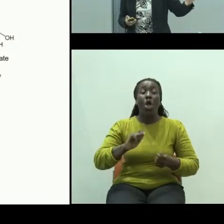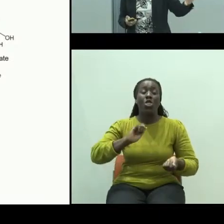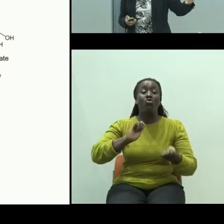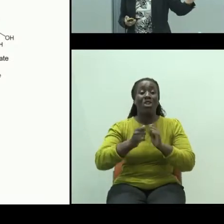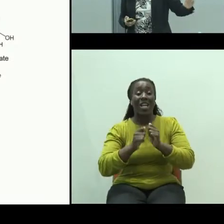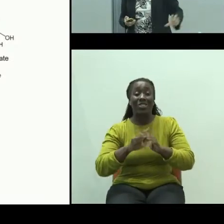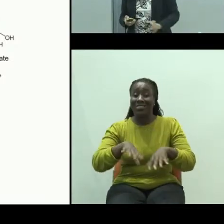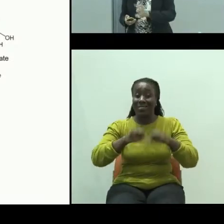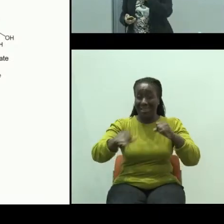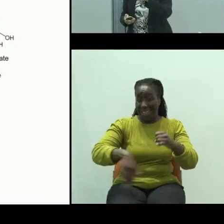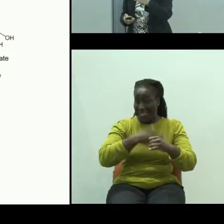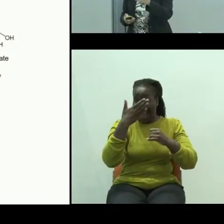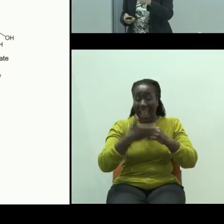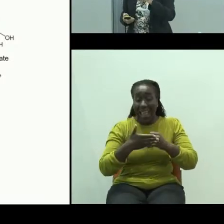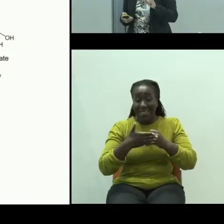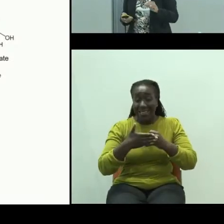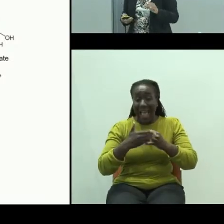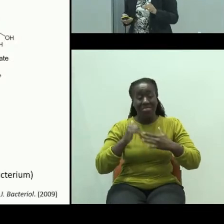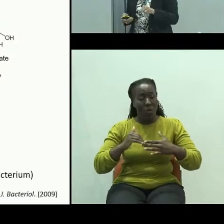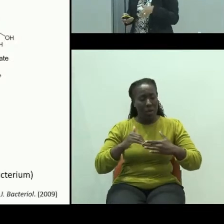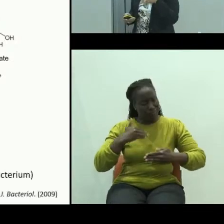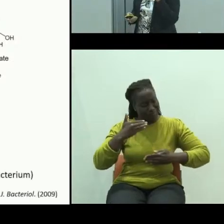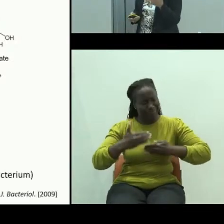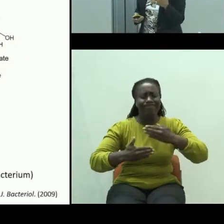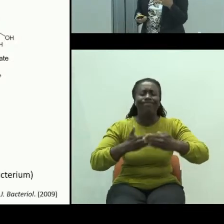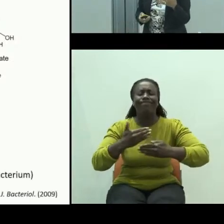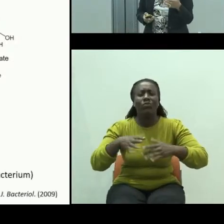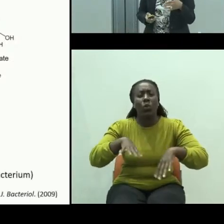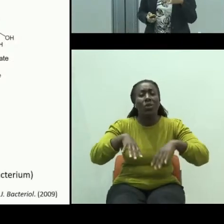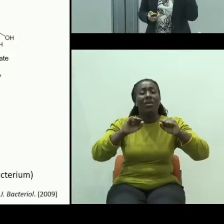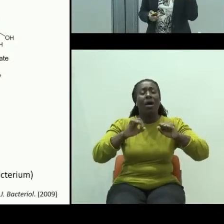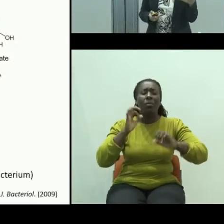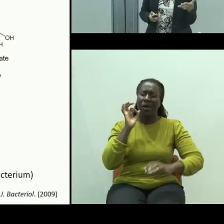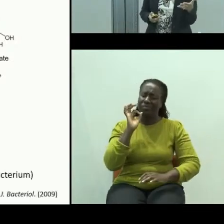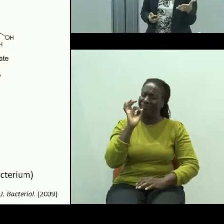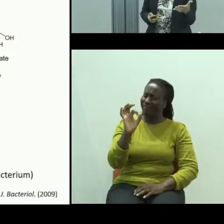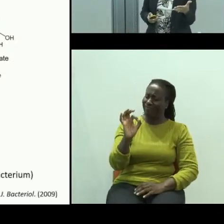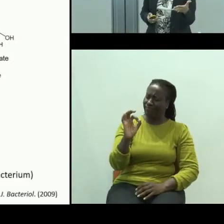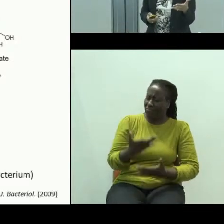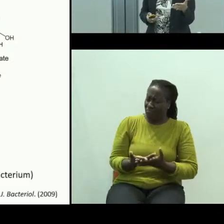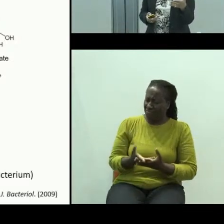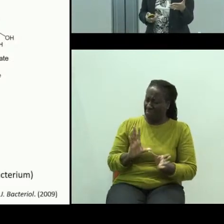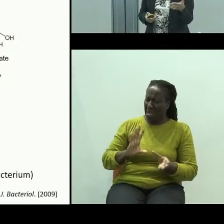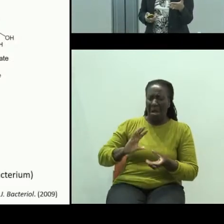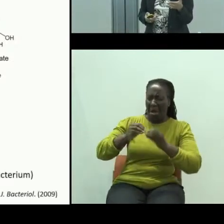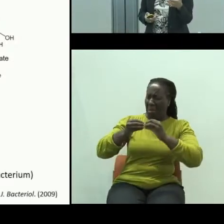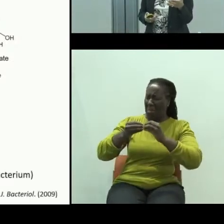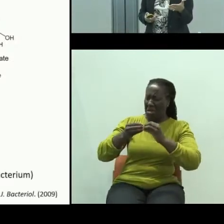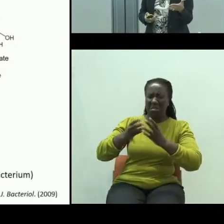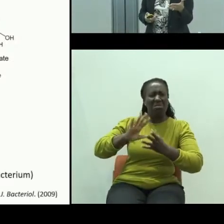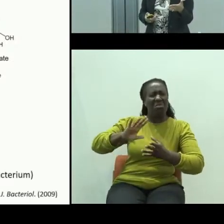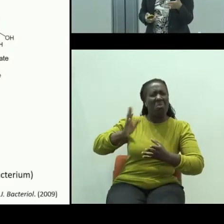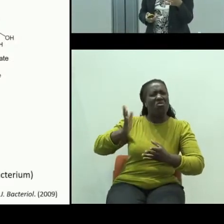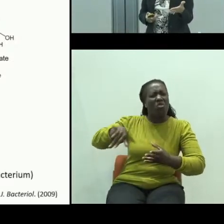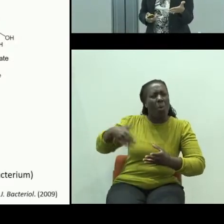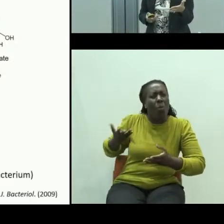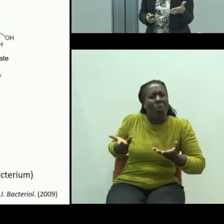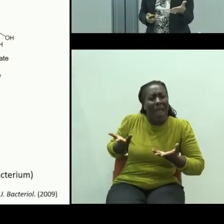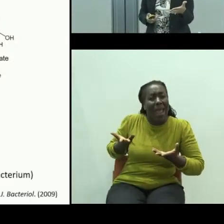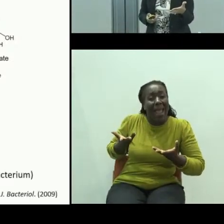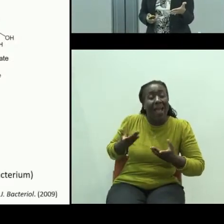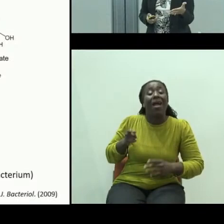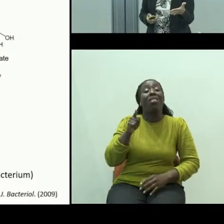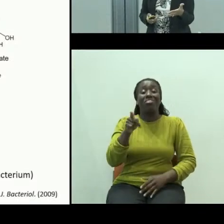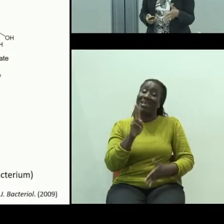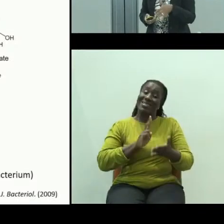the end and worked our way forward, meaning we started by asking where does a compound like glucaric acid come from? It turns out this